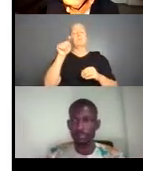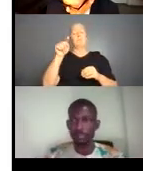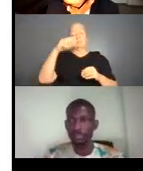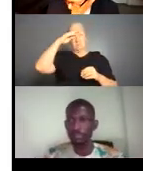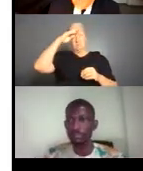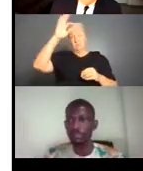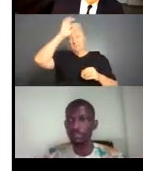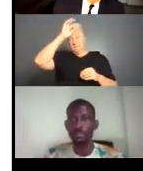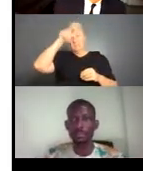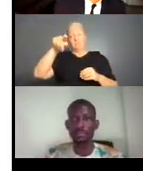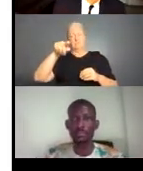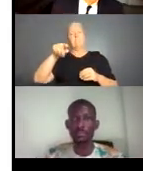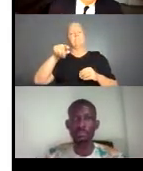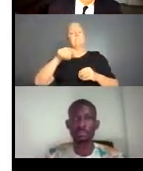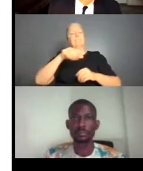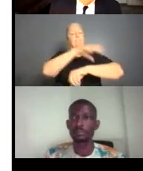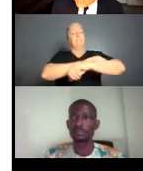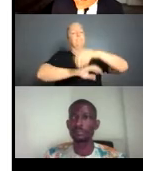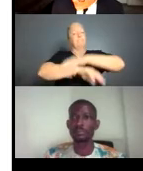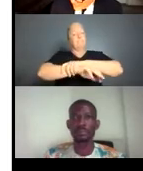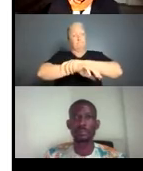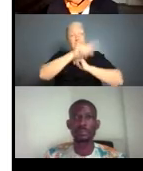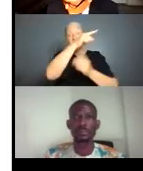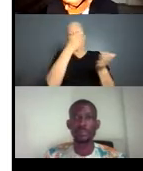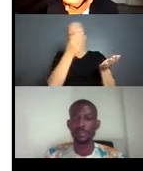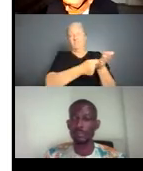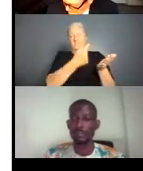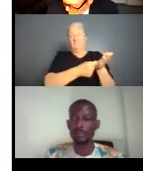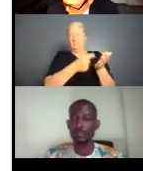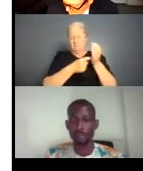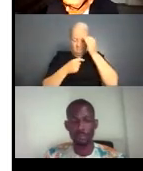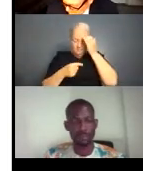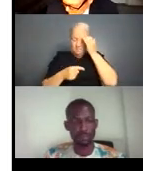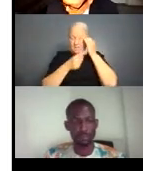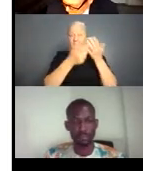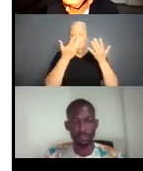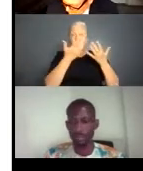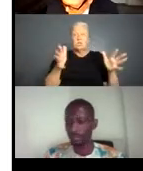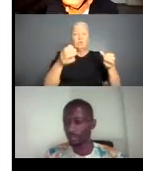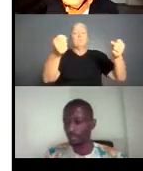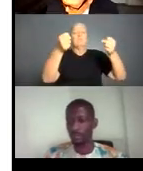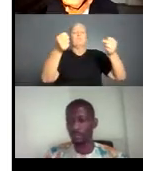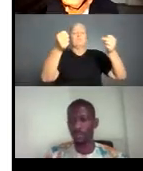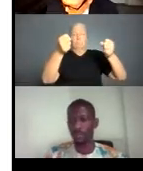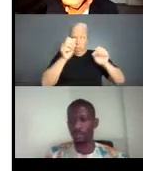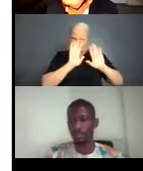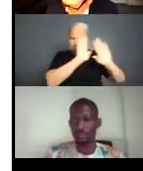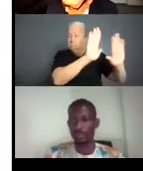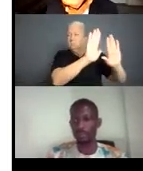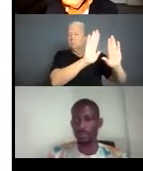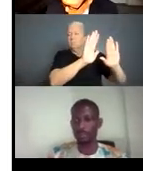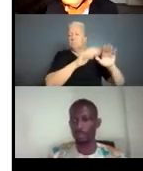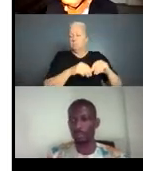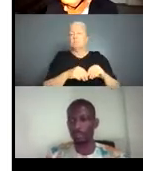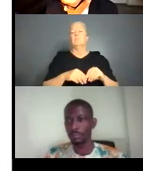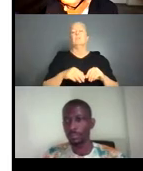one of the districts here in Uganda. And he has been in prison. And then the national